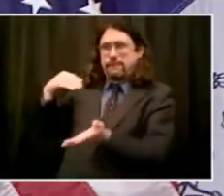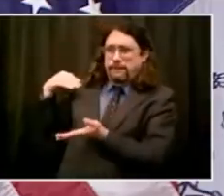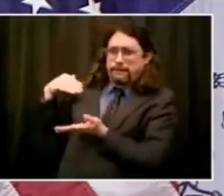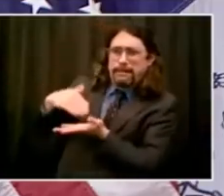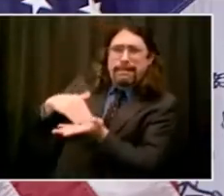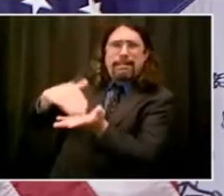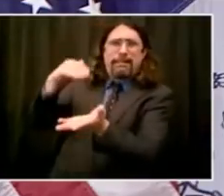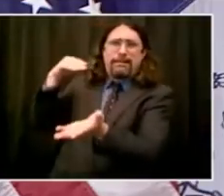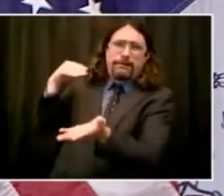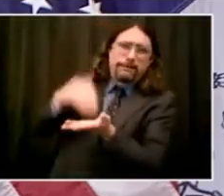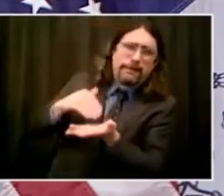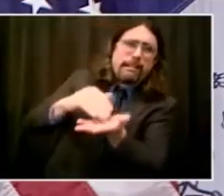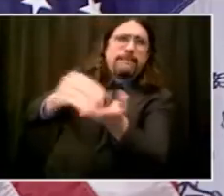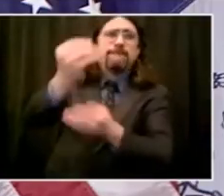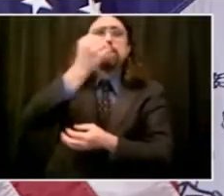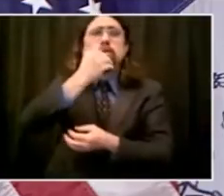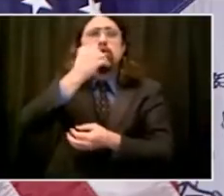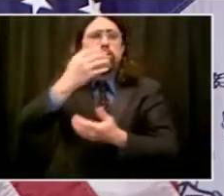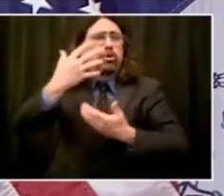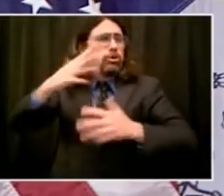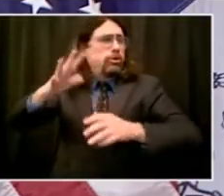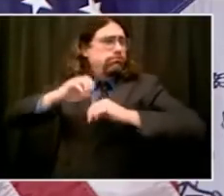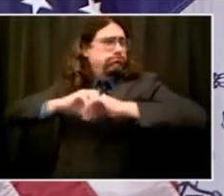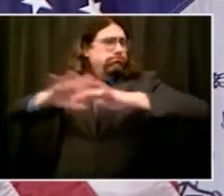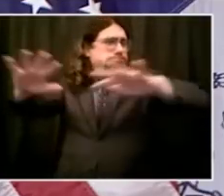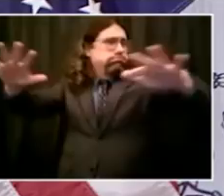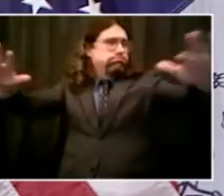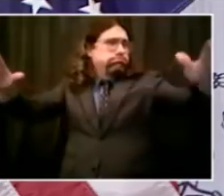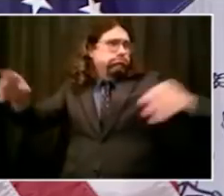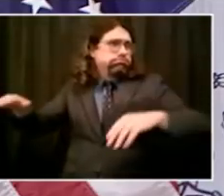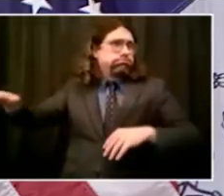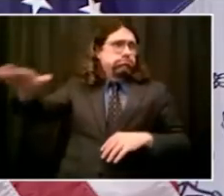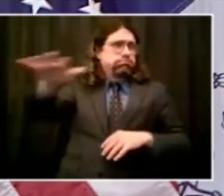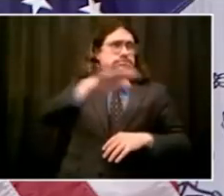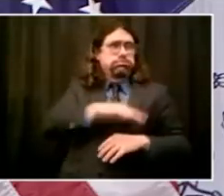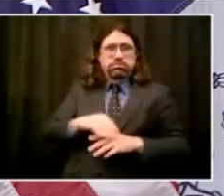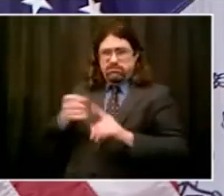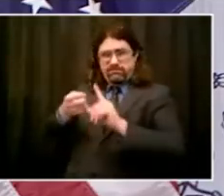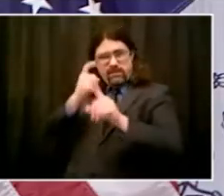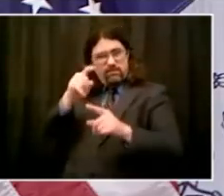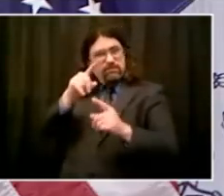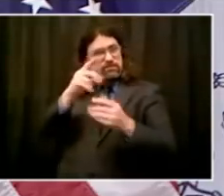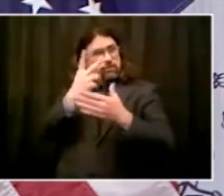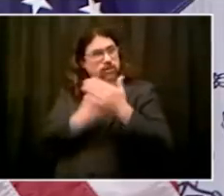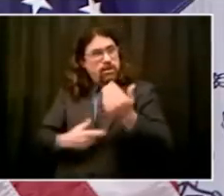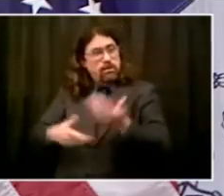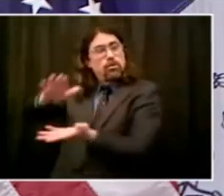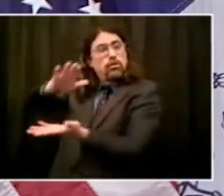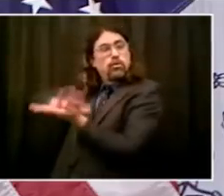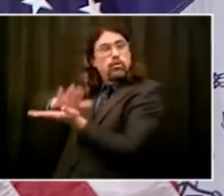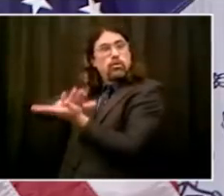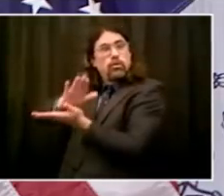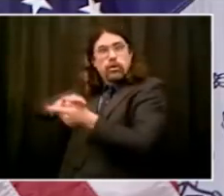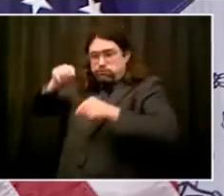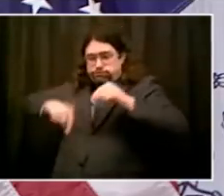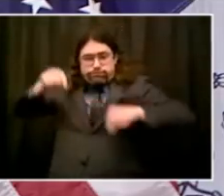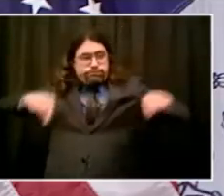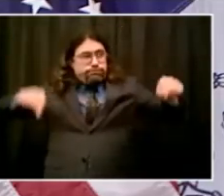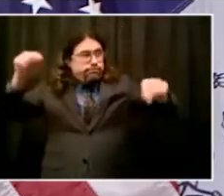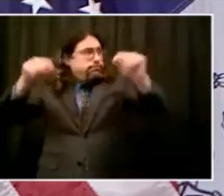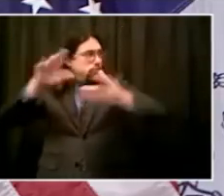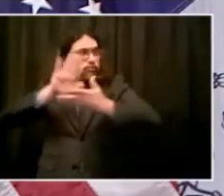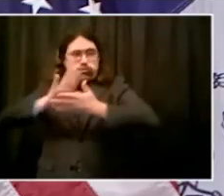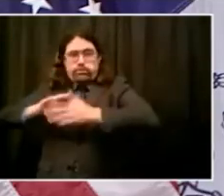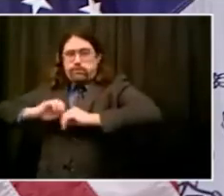day to anybody, everybody who needs them. I mean, there's a lot of success here and a lot of good people who deserve our thanks who have put this together. But we still